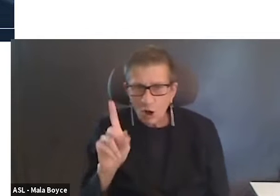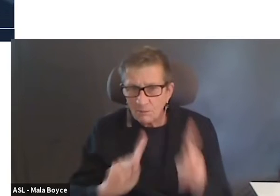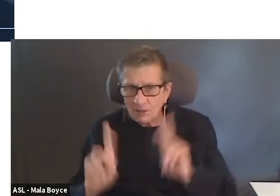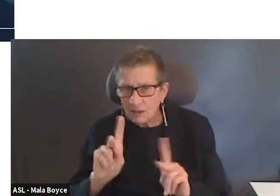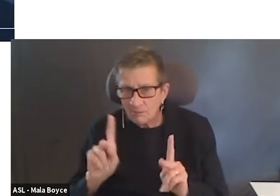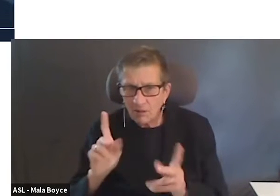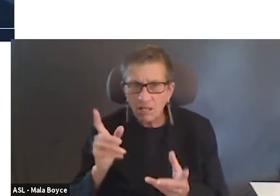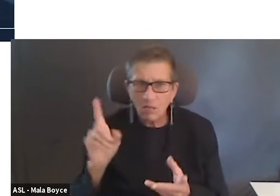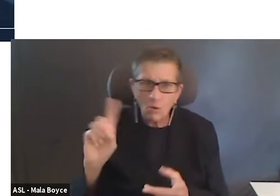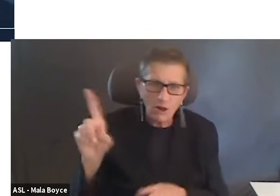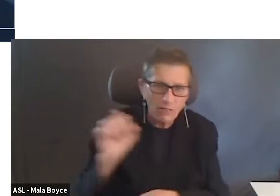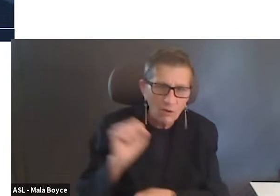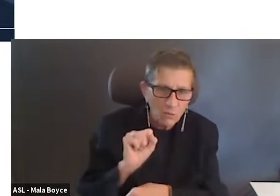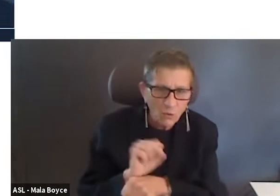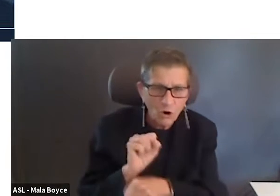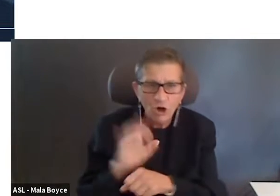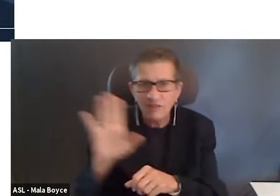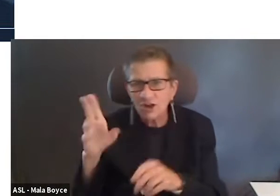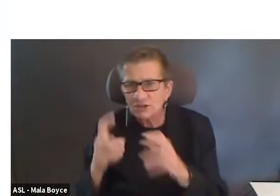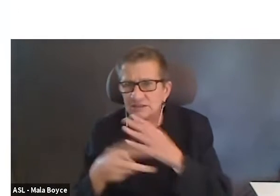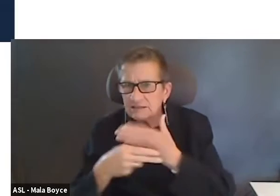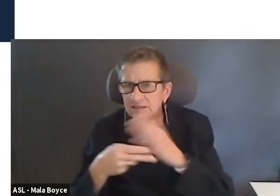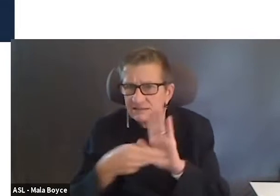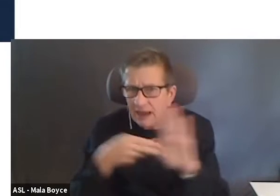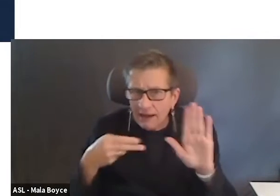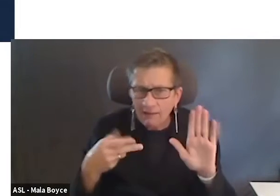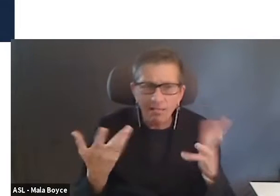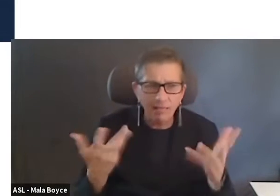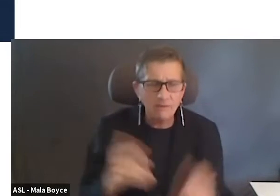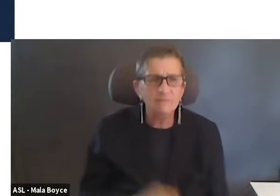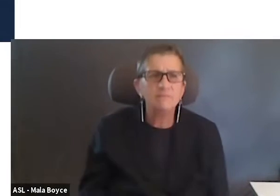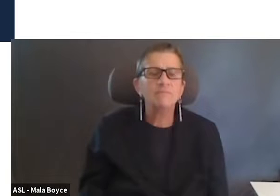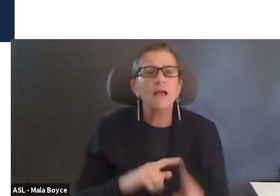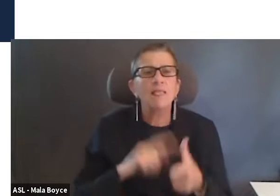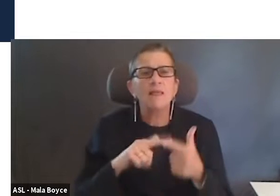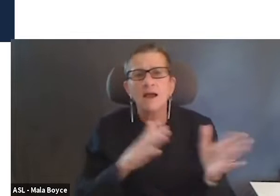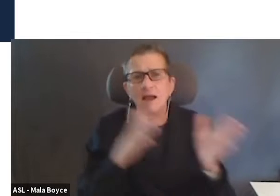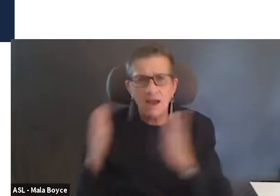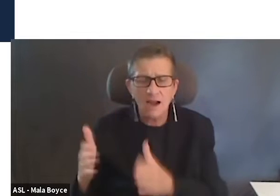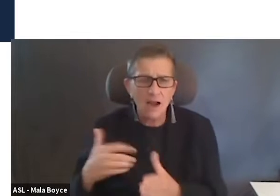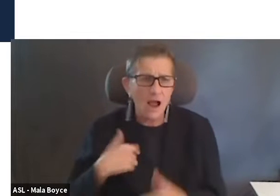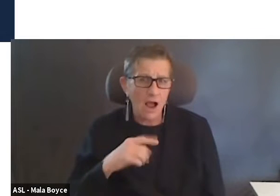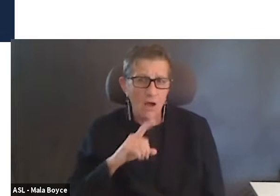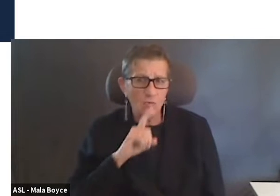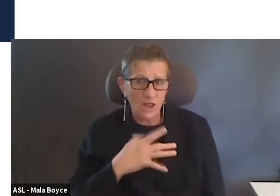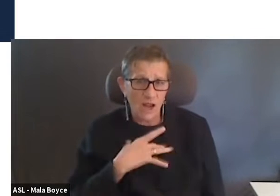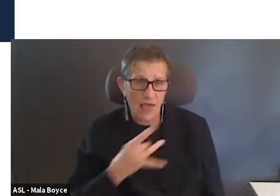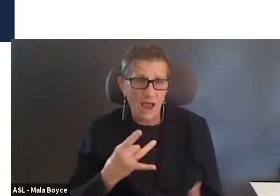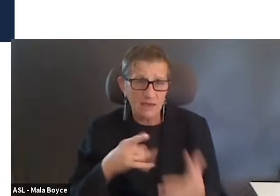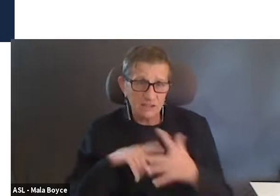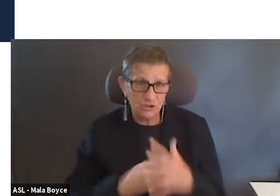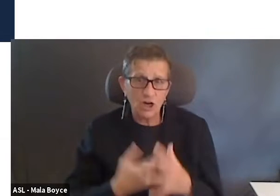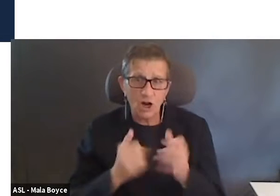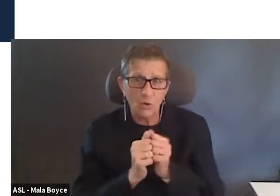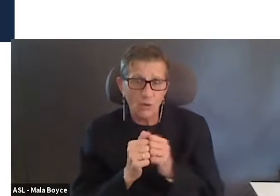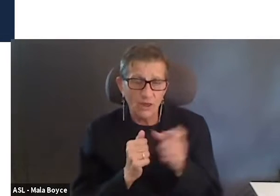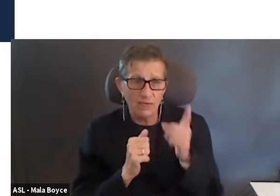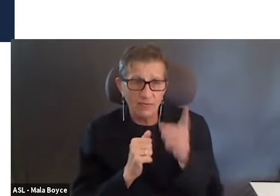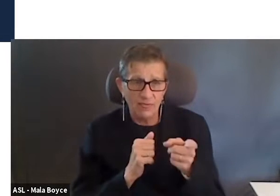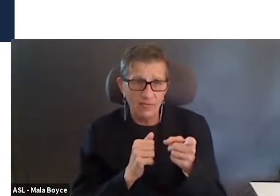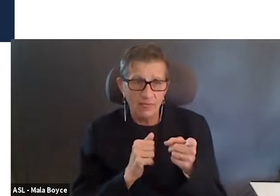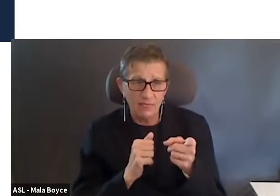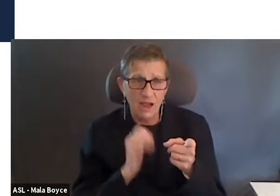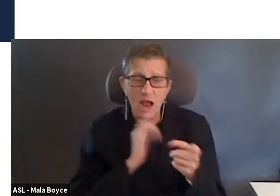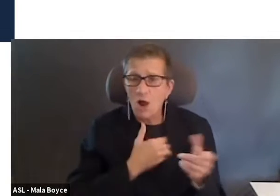what their titles and names are. And then what I'd really like to kick us off with is to talk about